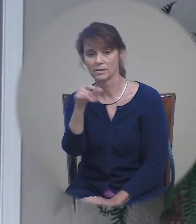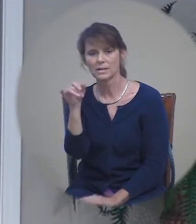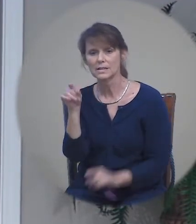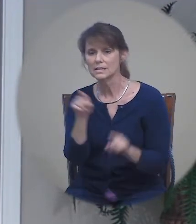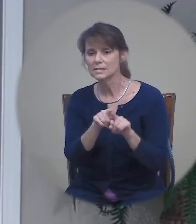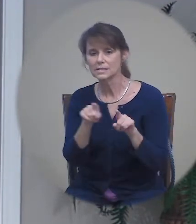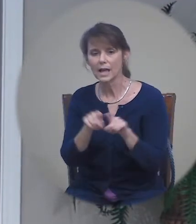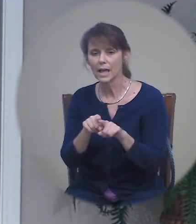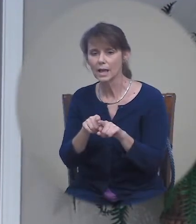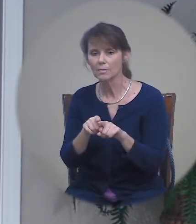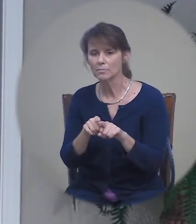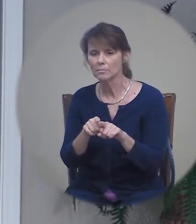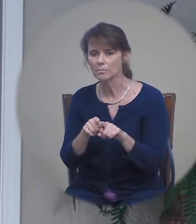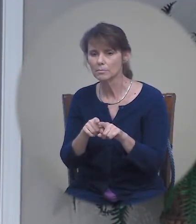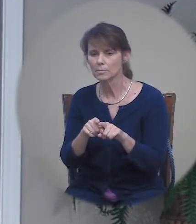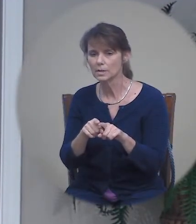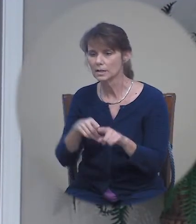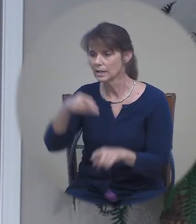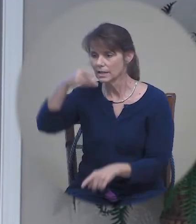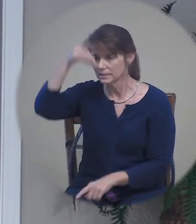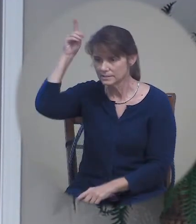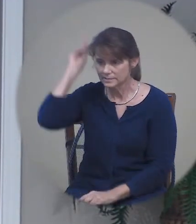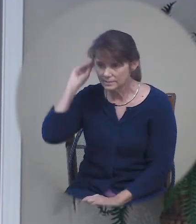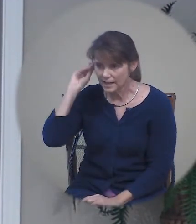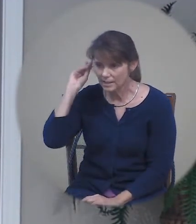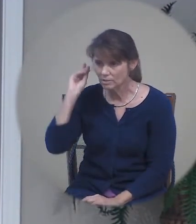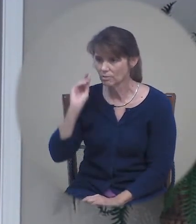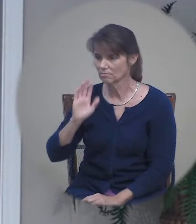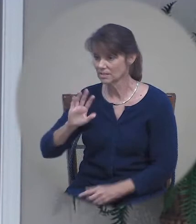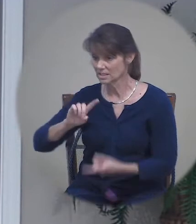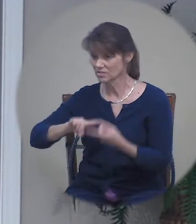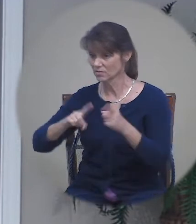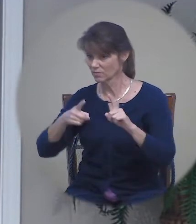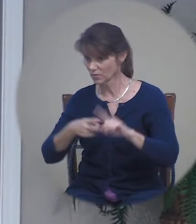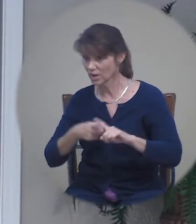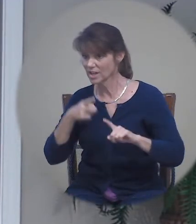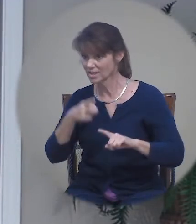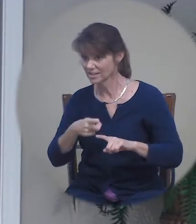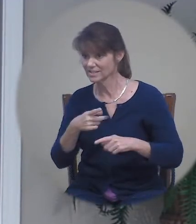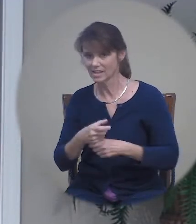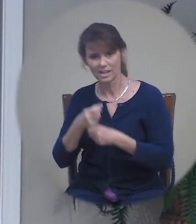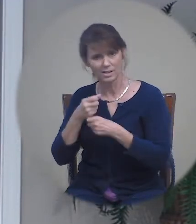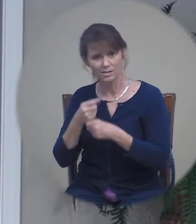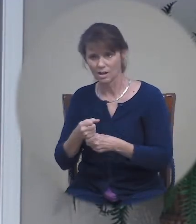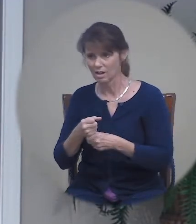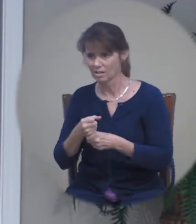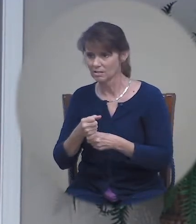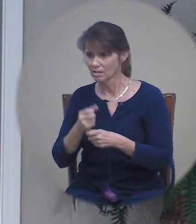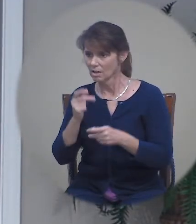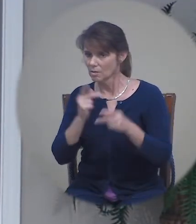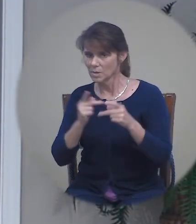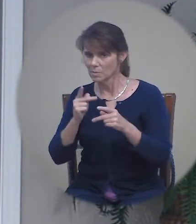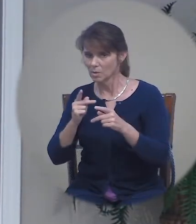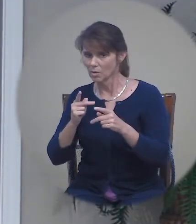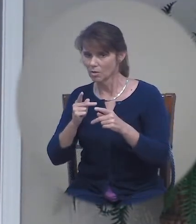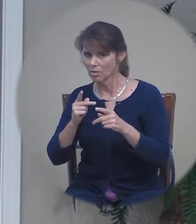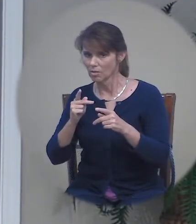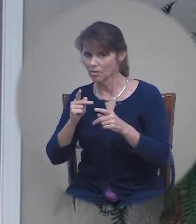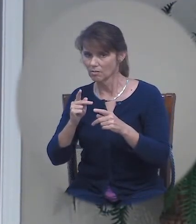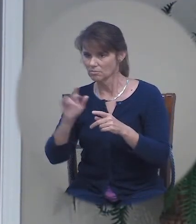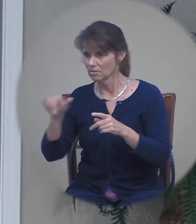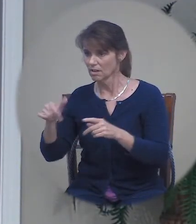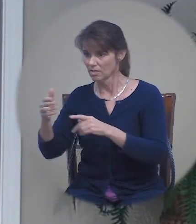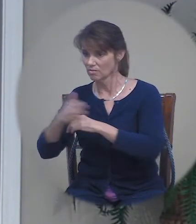Abednego. Yeah. Frequently we see people around God's people completely puzzled by those who are showing faith in